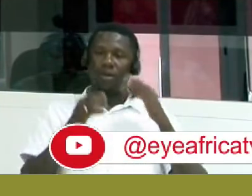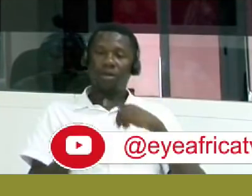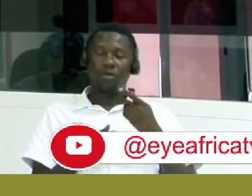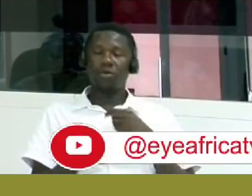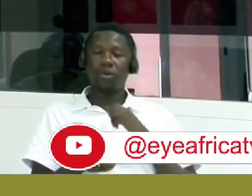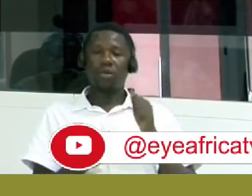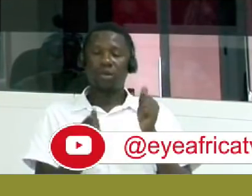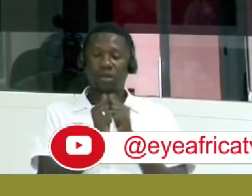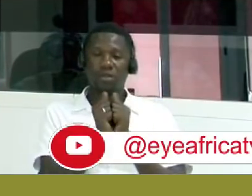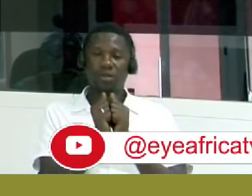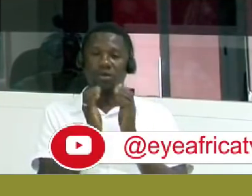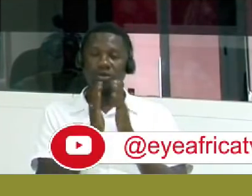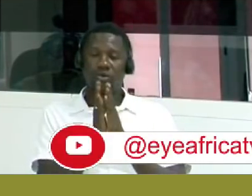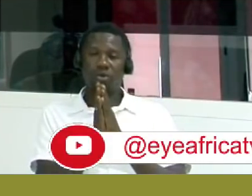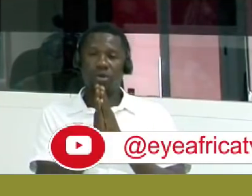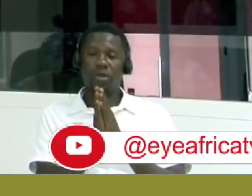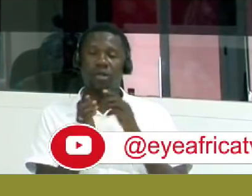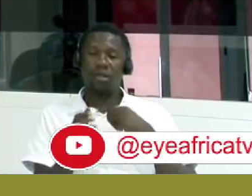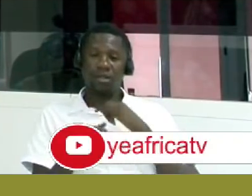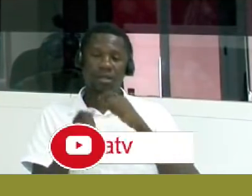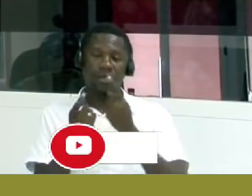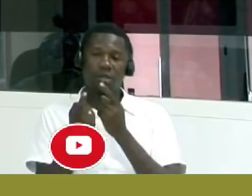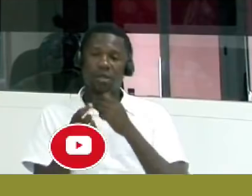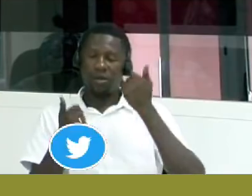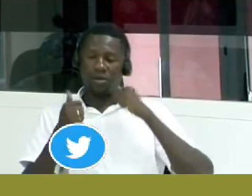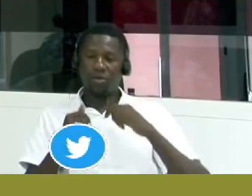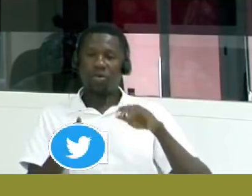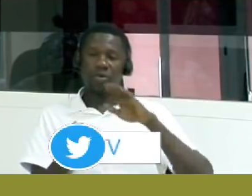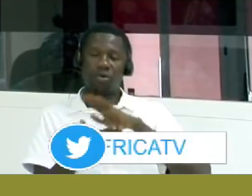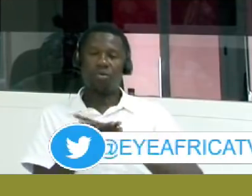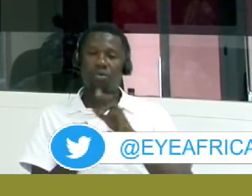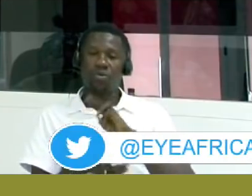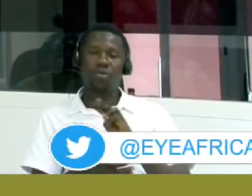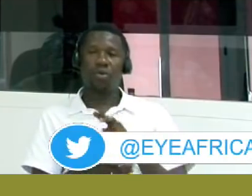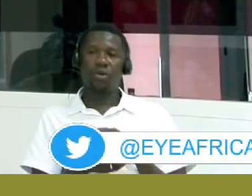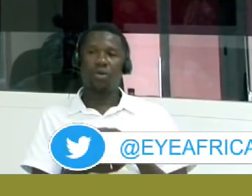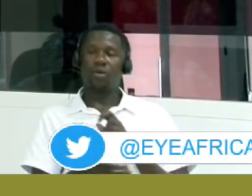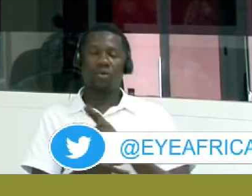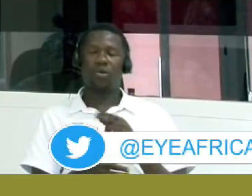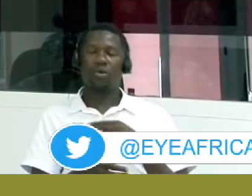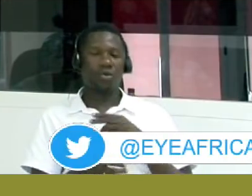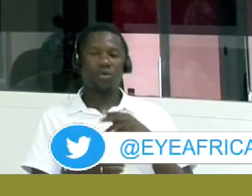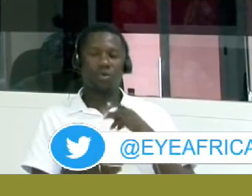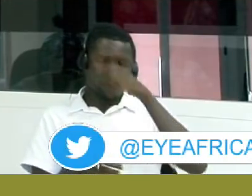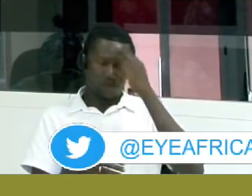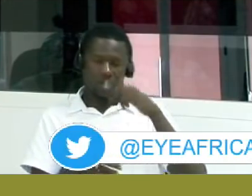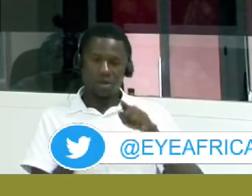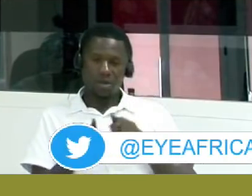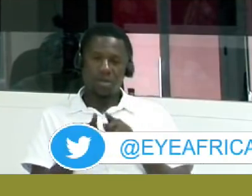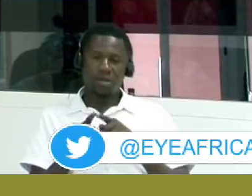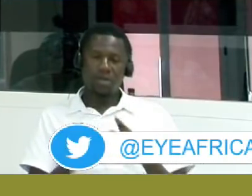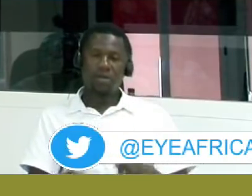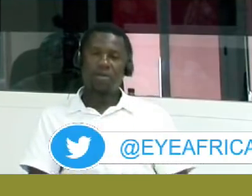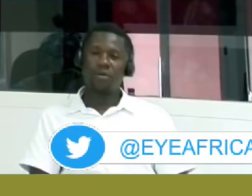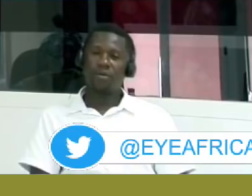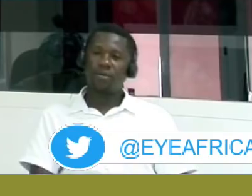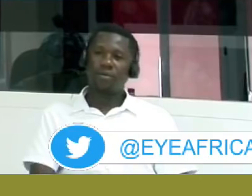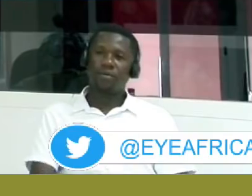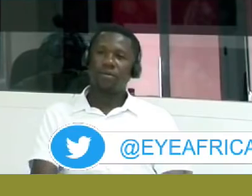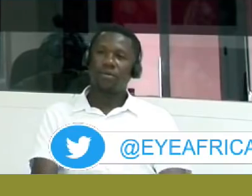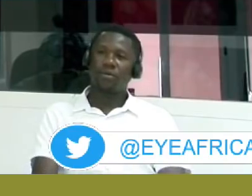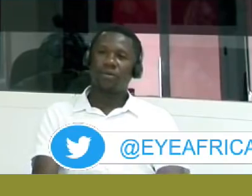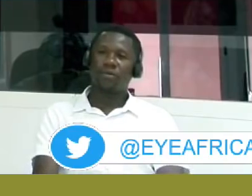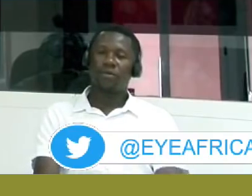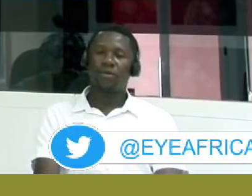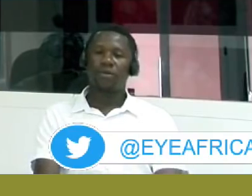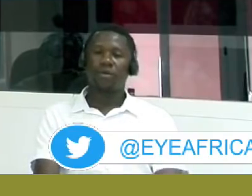There was no way you will go and write letters. No, no. It doesn't work like that. Okay. Even if, due